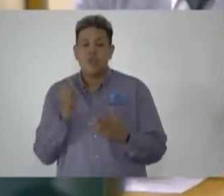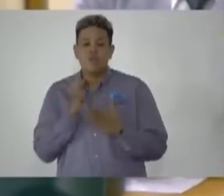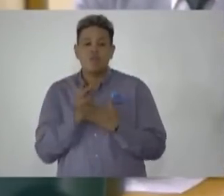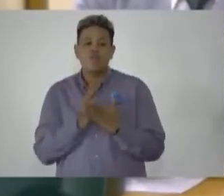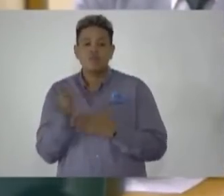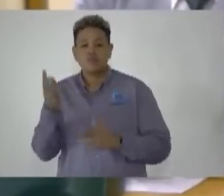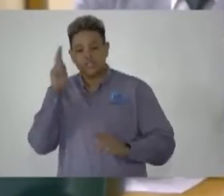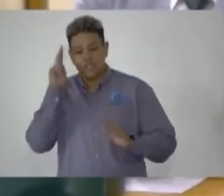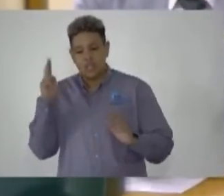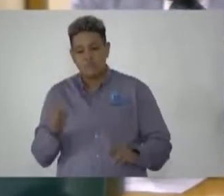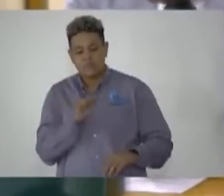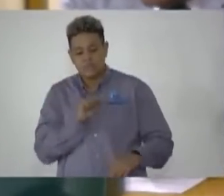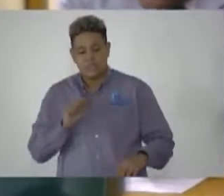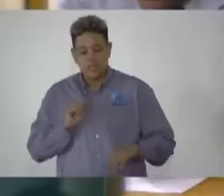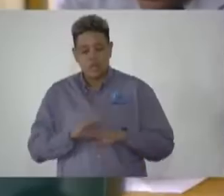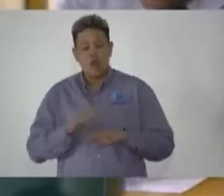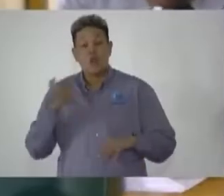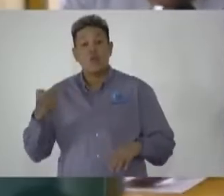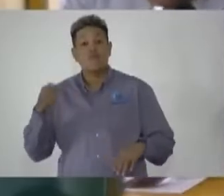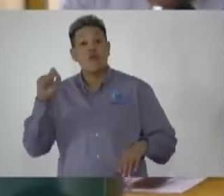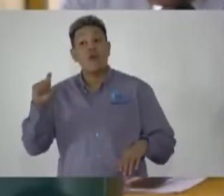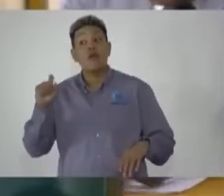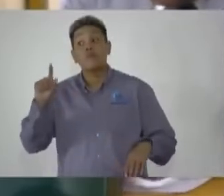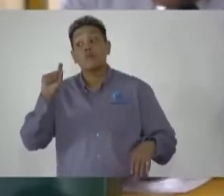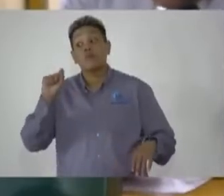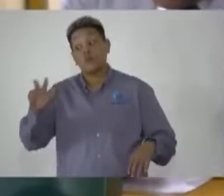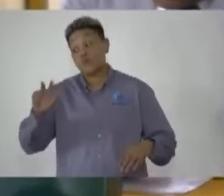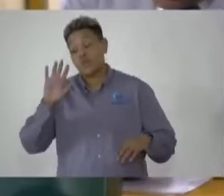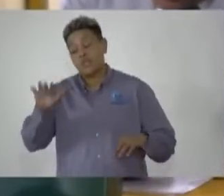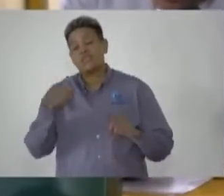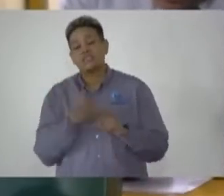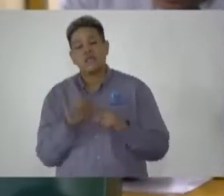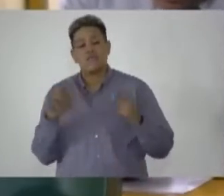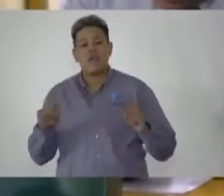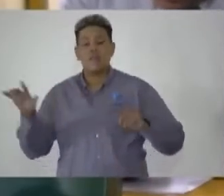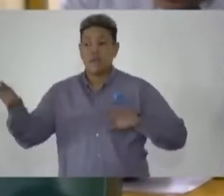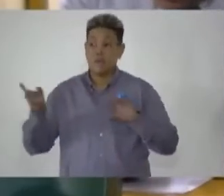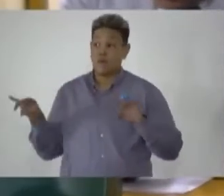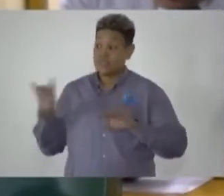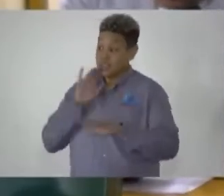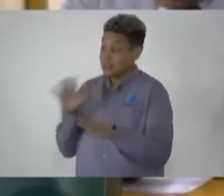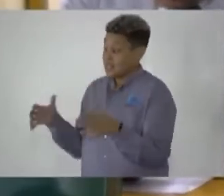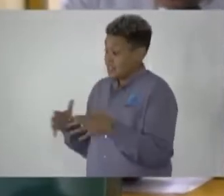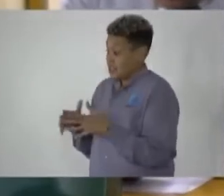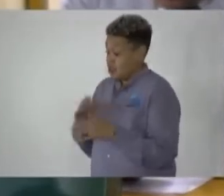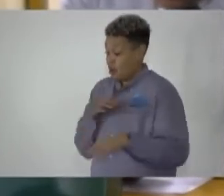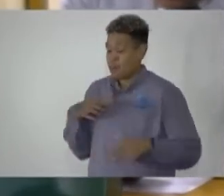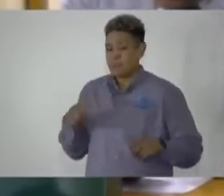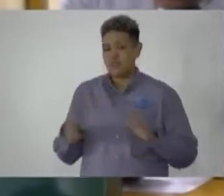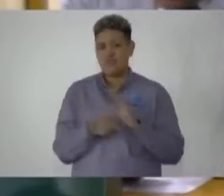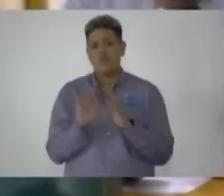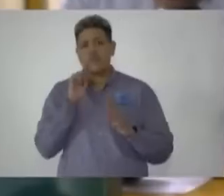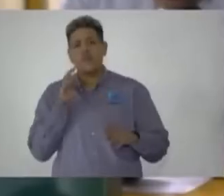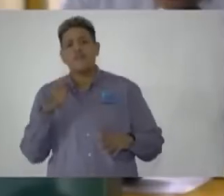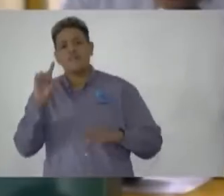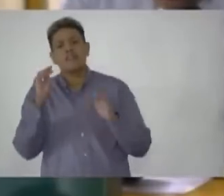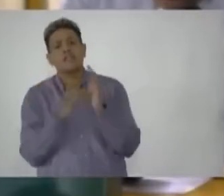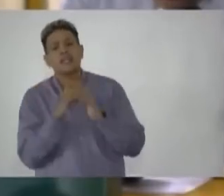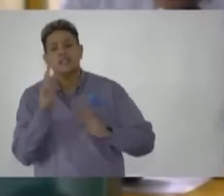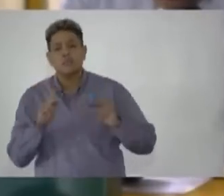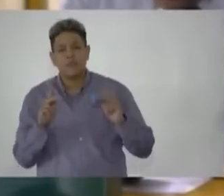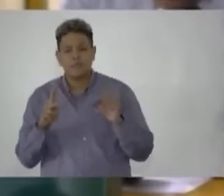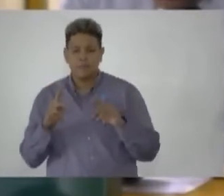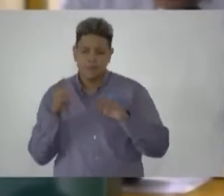Honourable Senate on the 21st day of April 2023, appointing a joint select committee to review the Offences Against the Person Amendment